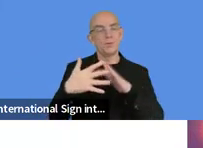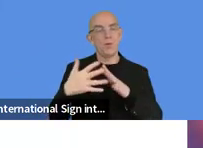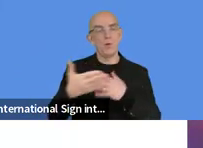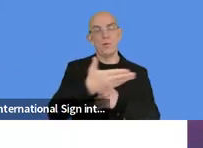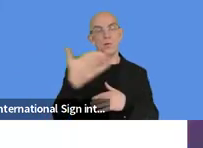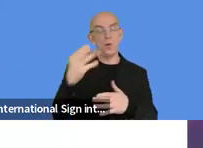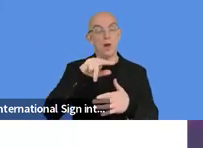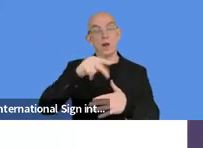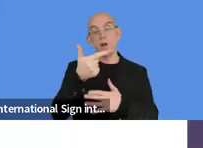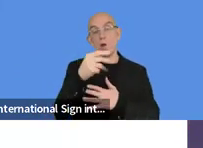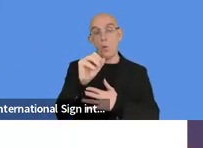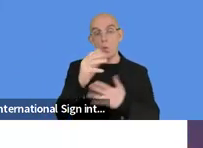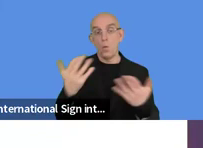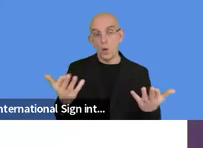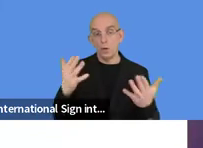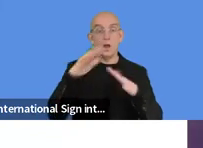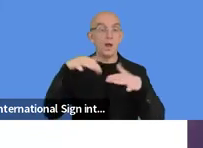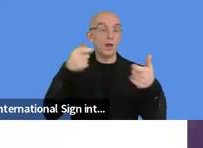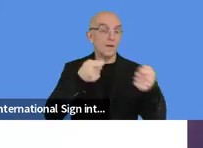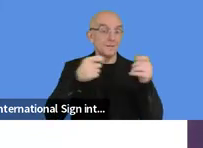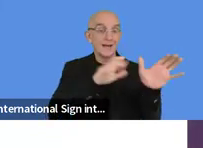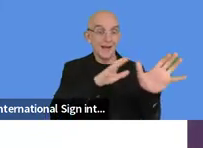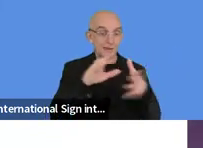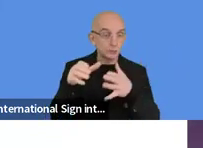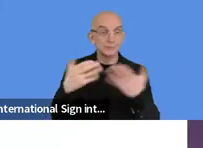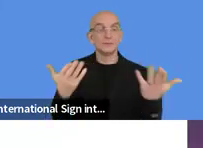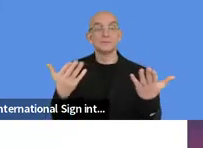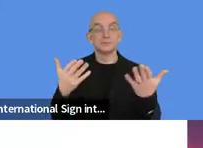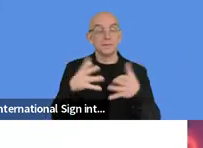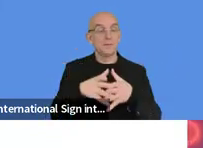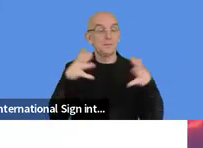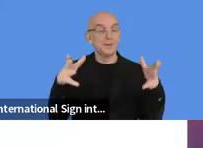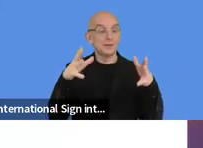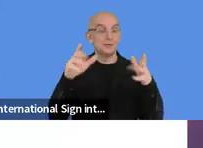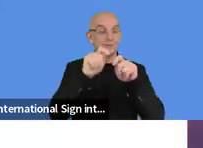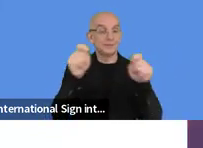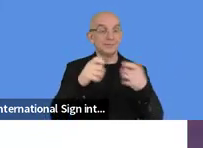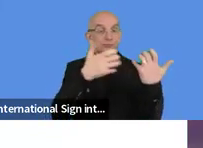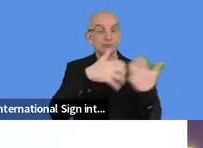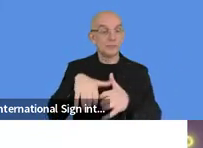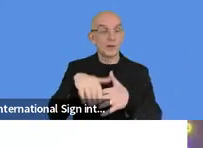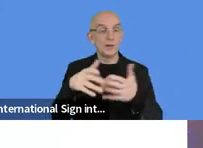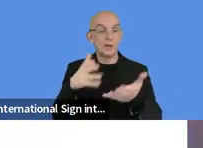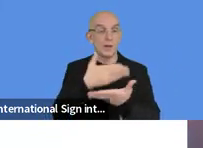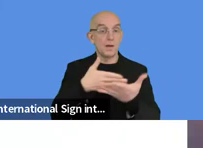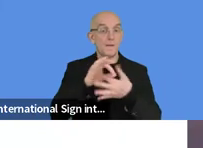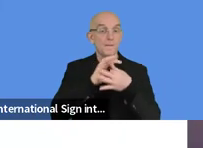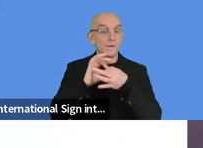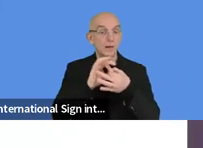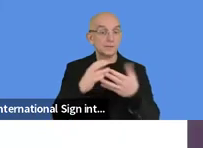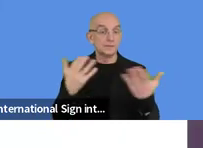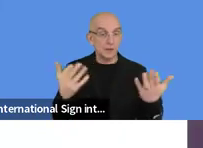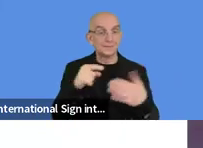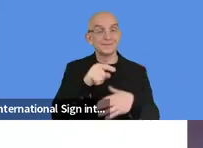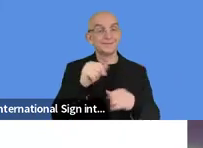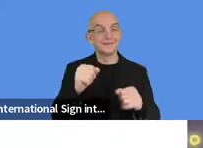worldwide. And so Zero Project Scaling Solutions Program is a very unique value